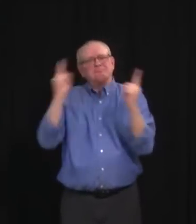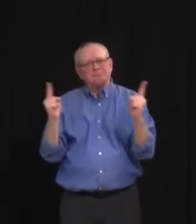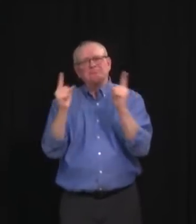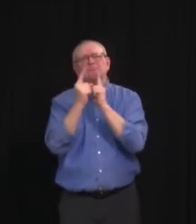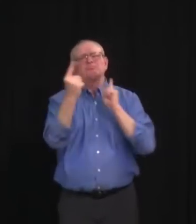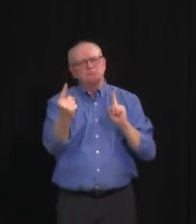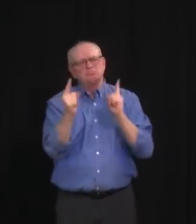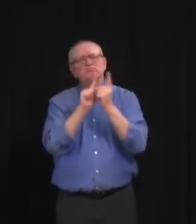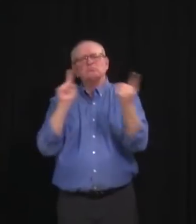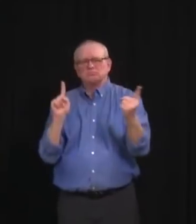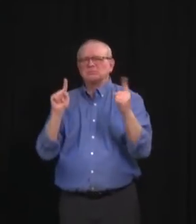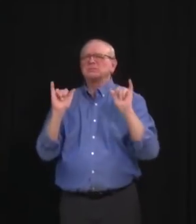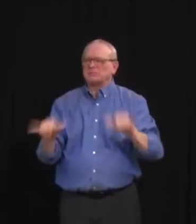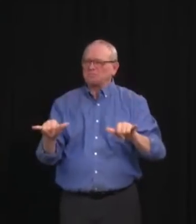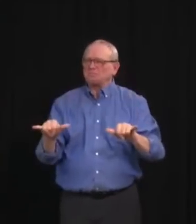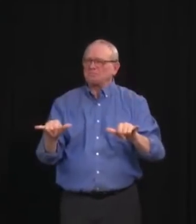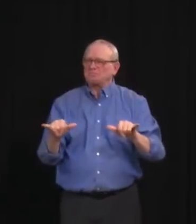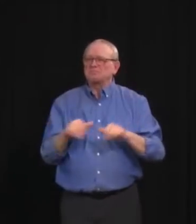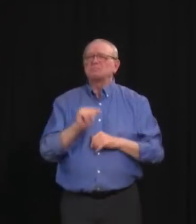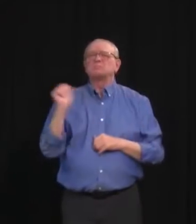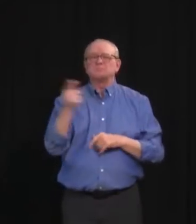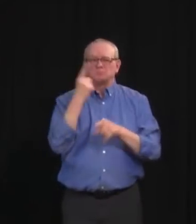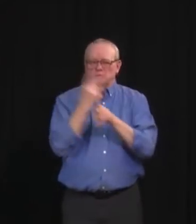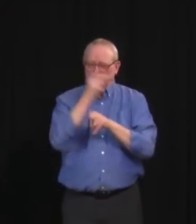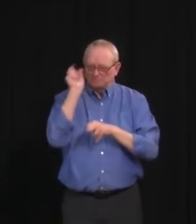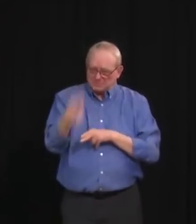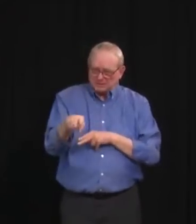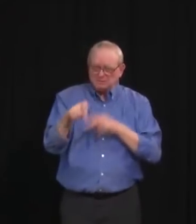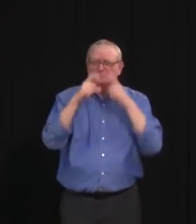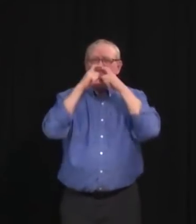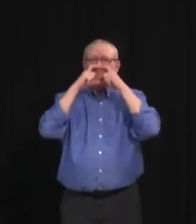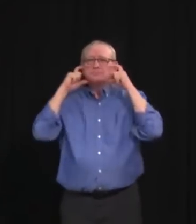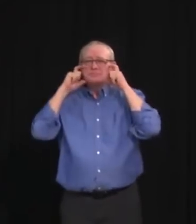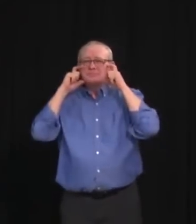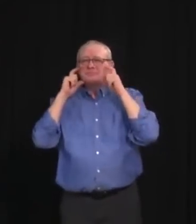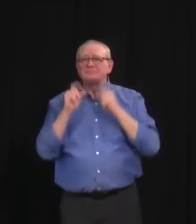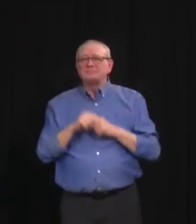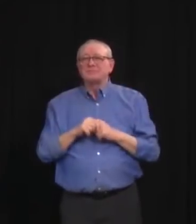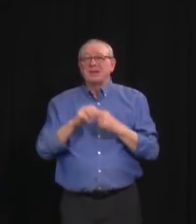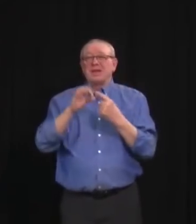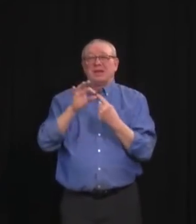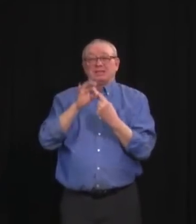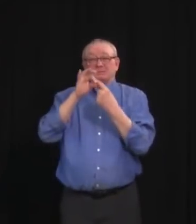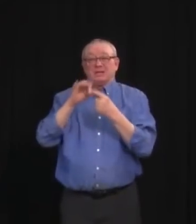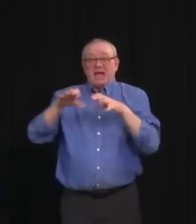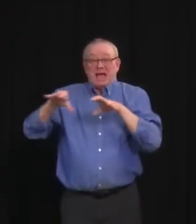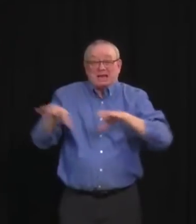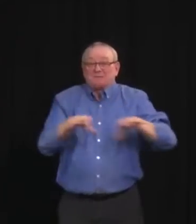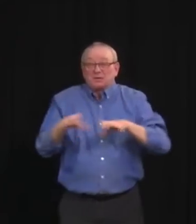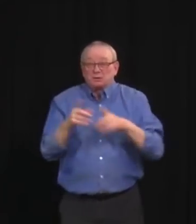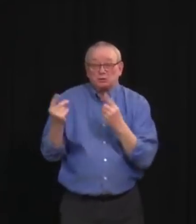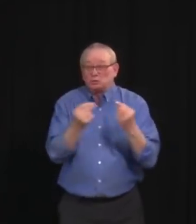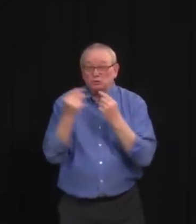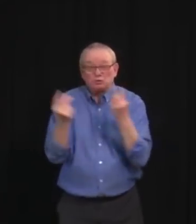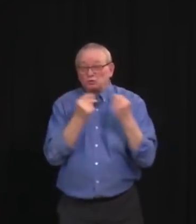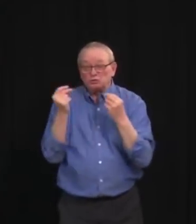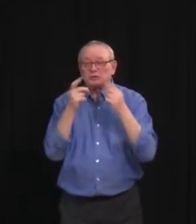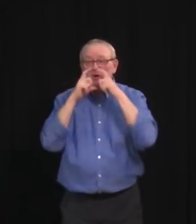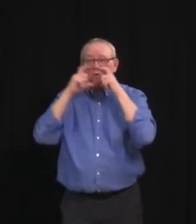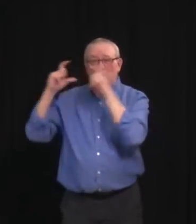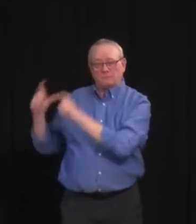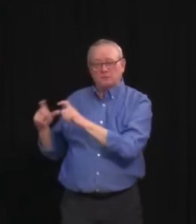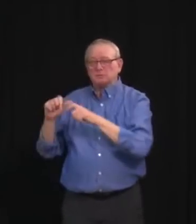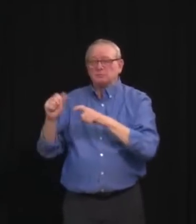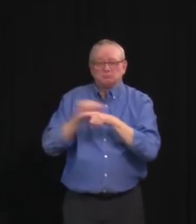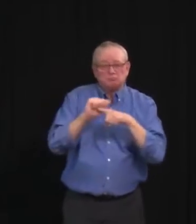masked at all times, except during the actual training activity. As well, we're easing restrictions for child,